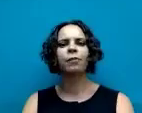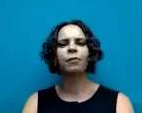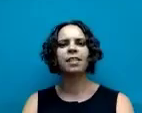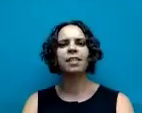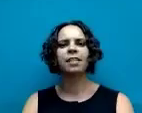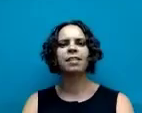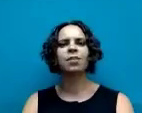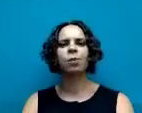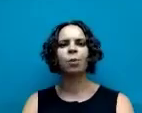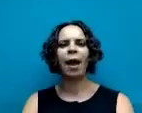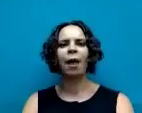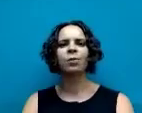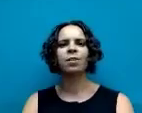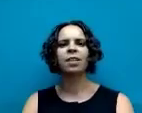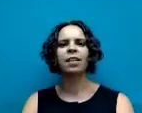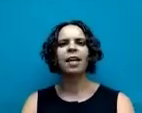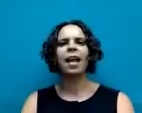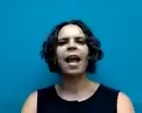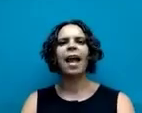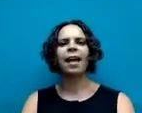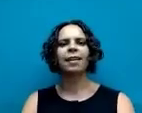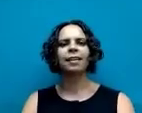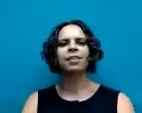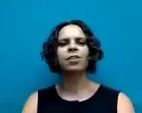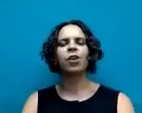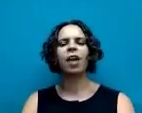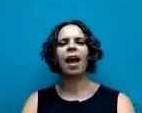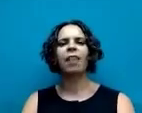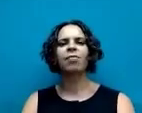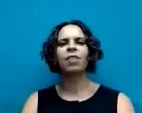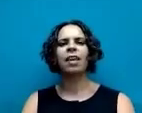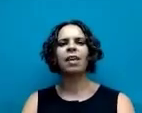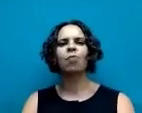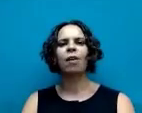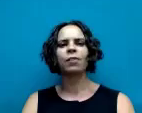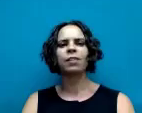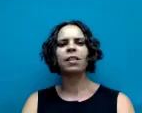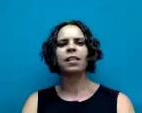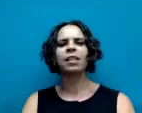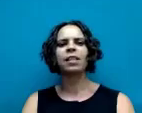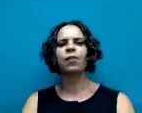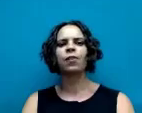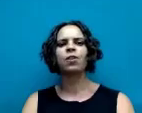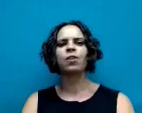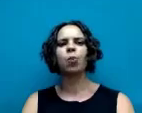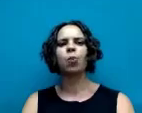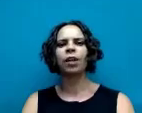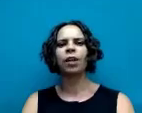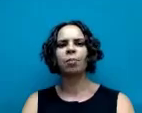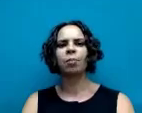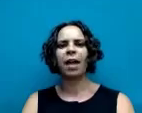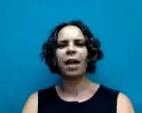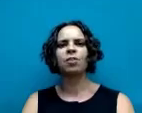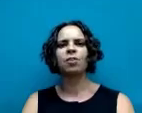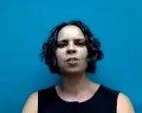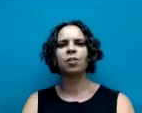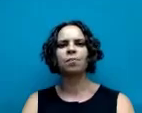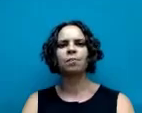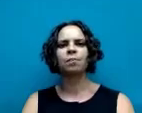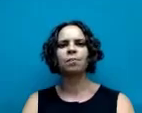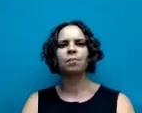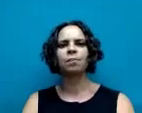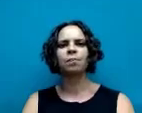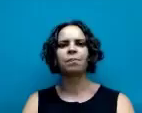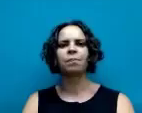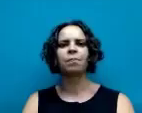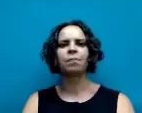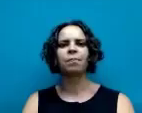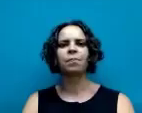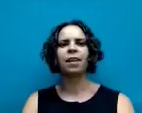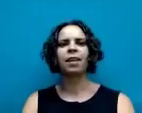of references throughout. And let's look at the reference list for the twerking page.